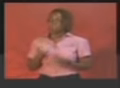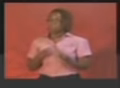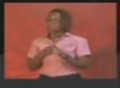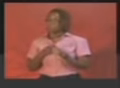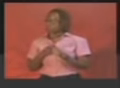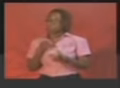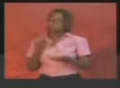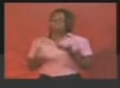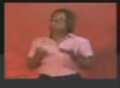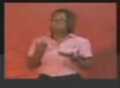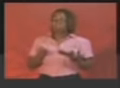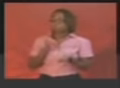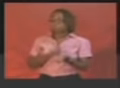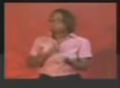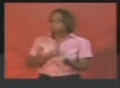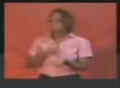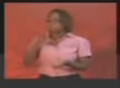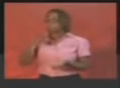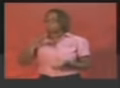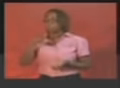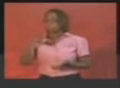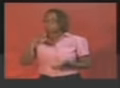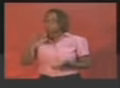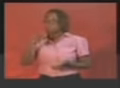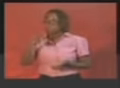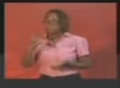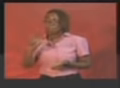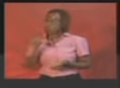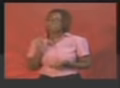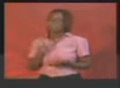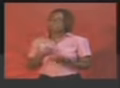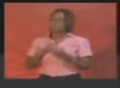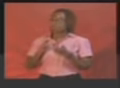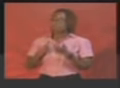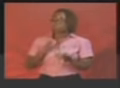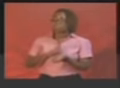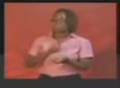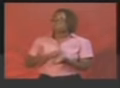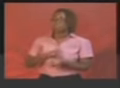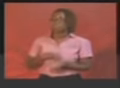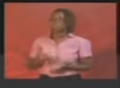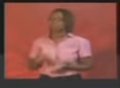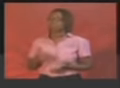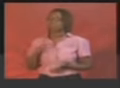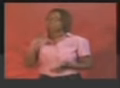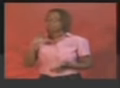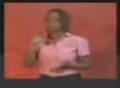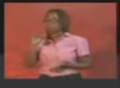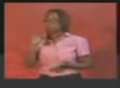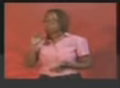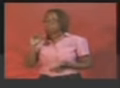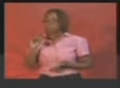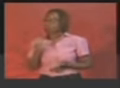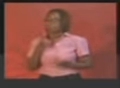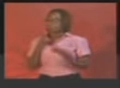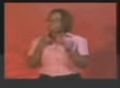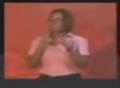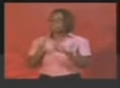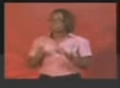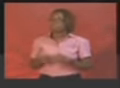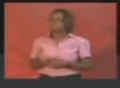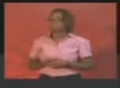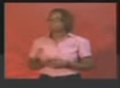Paul or the CMO, Dr. Parashram, and it has to do with whether or not the Ministry of Health has received any feedback from the Ministry